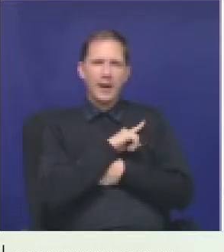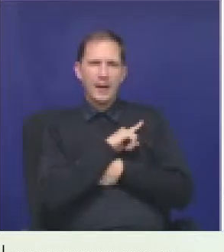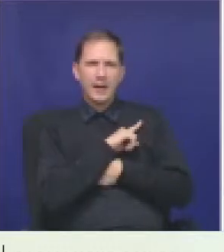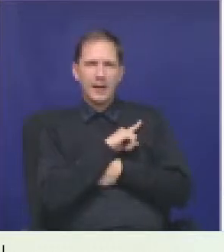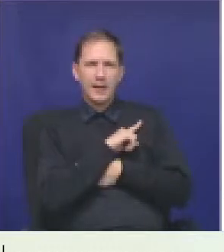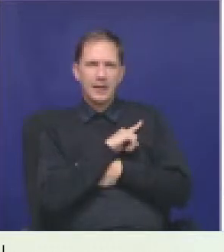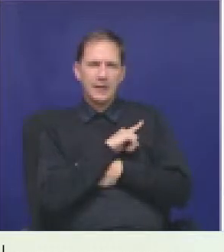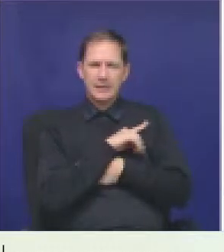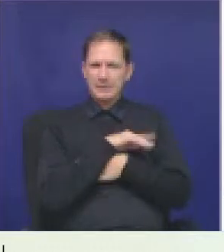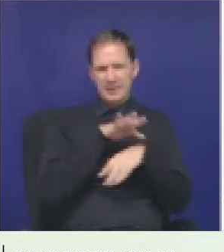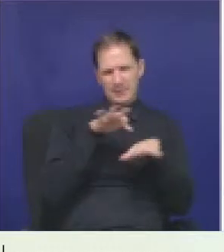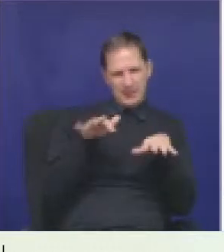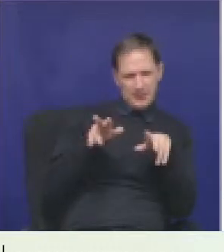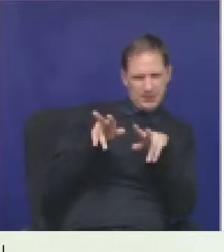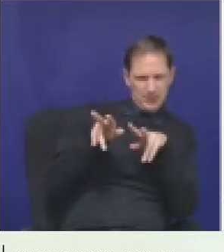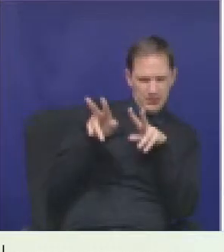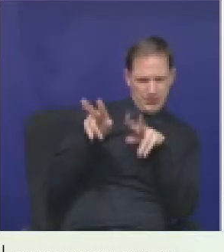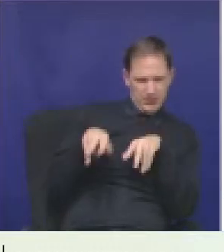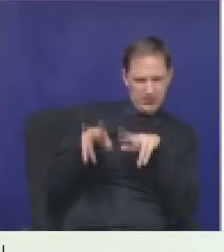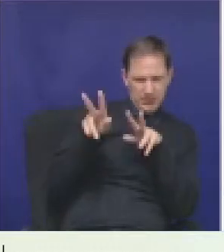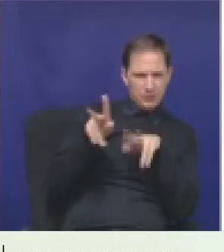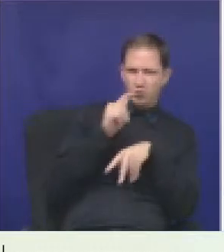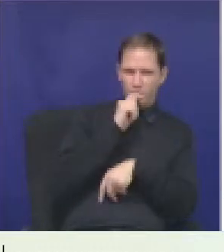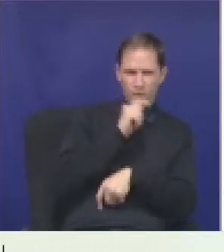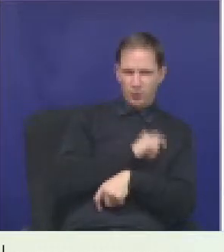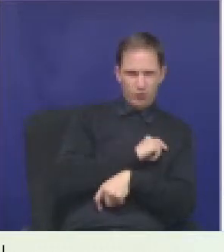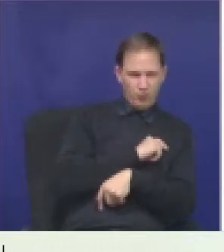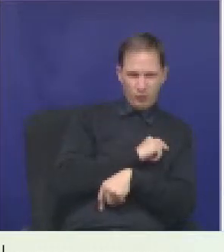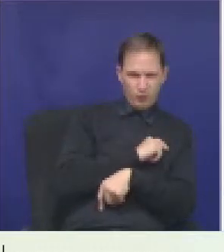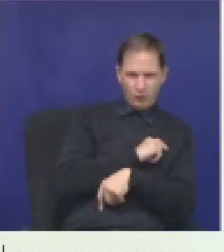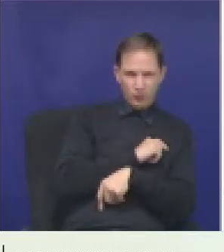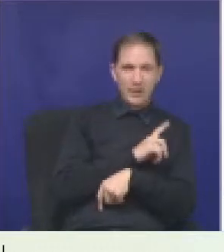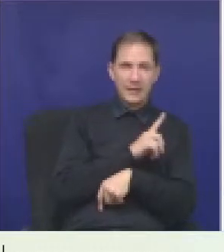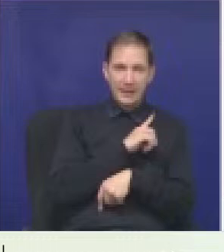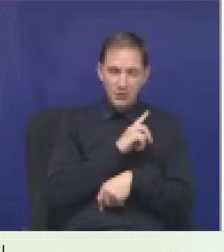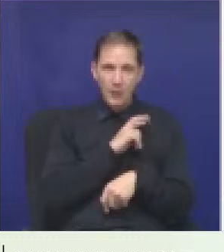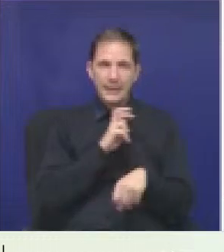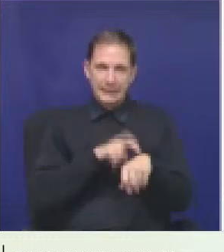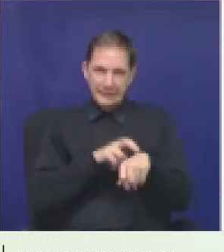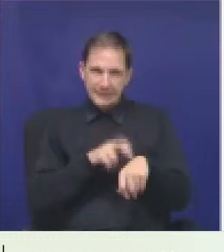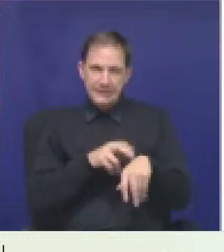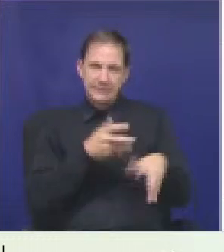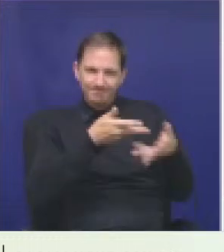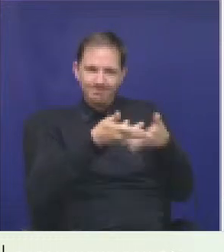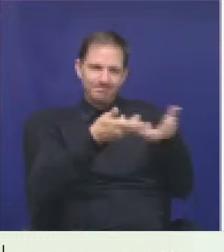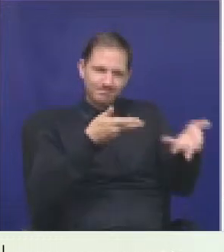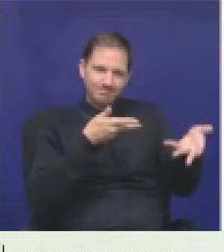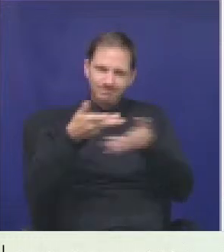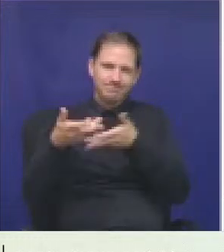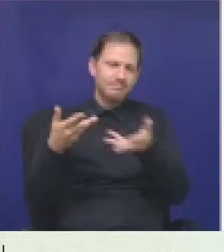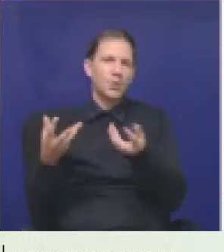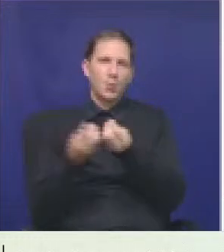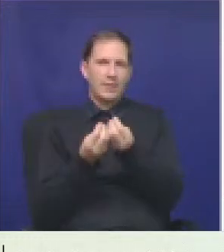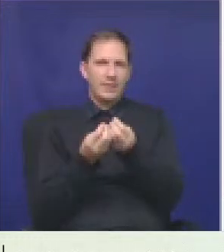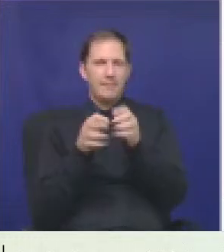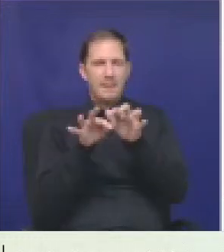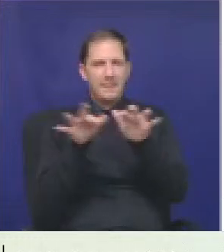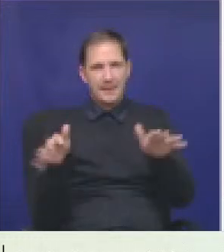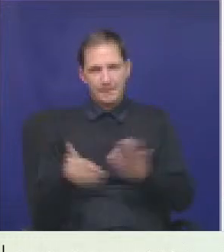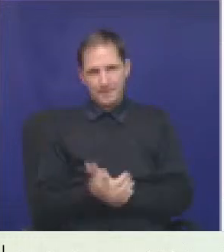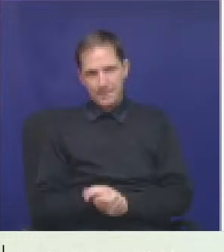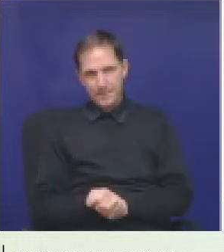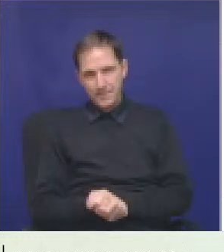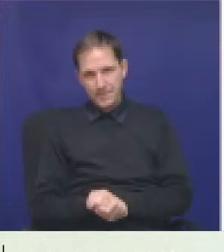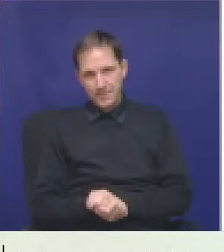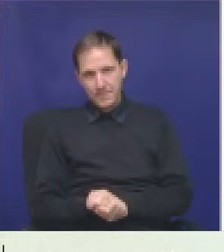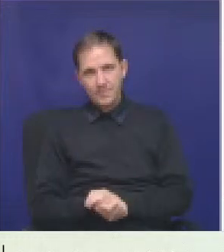rising mistrust and lack of information. This is why public engagement campaigns must be prioritized. They help foster trust